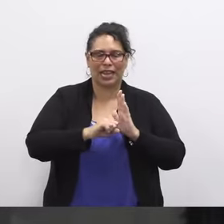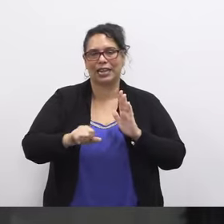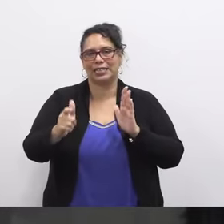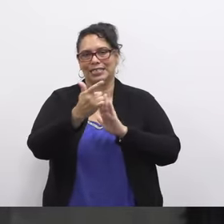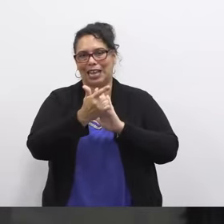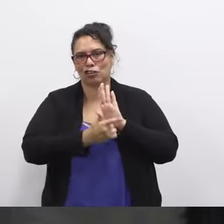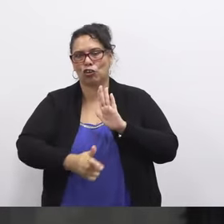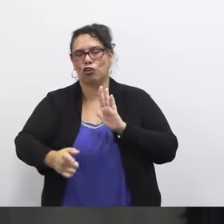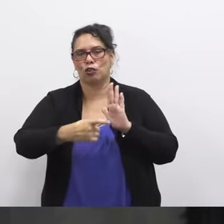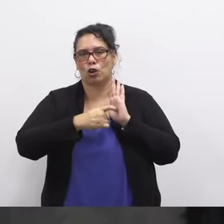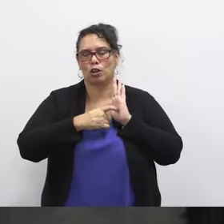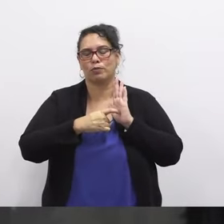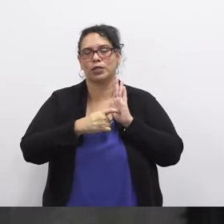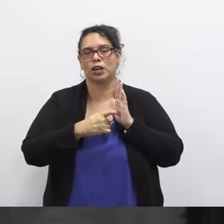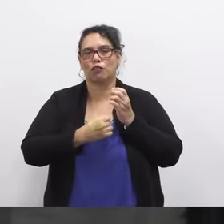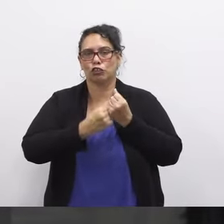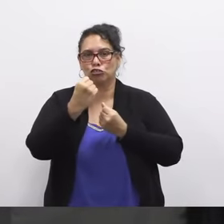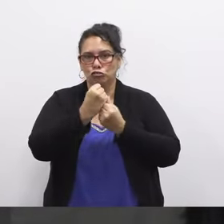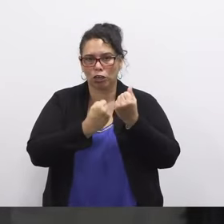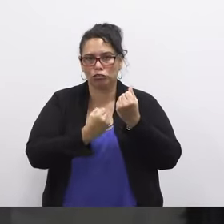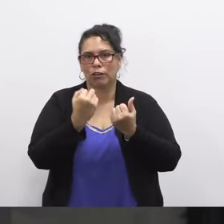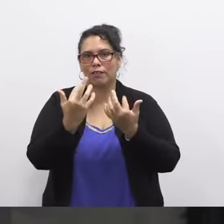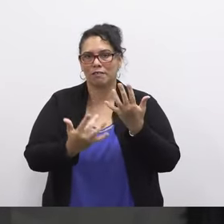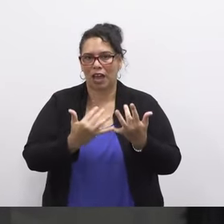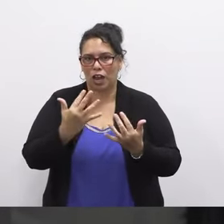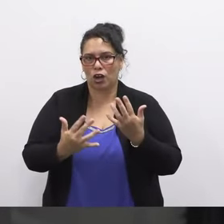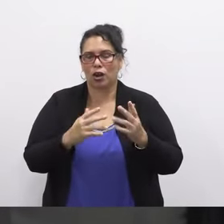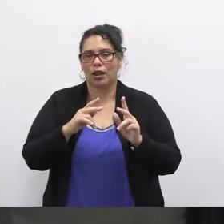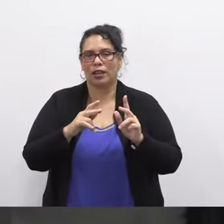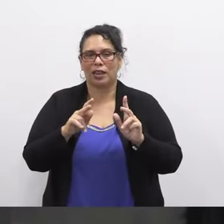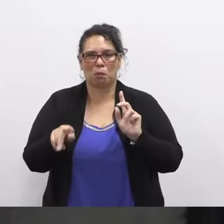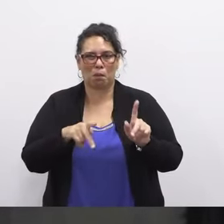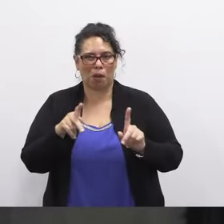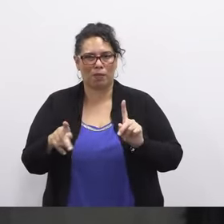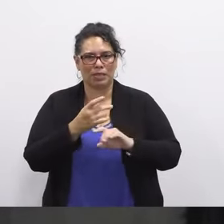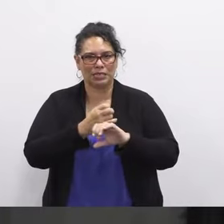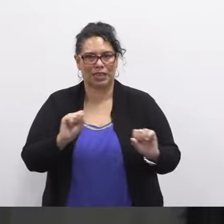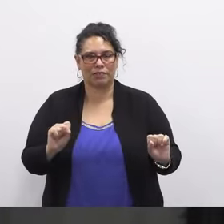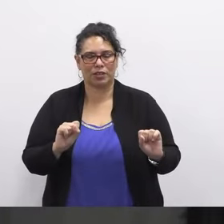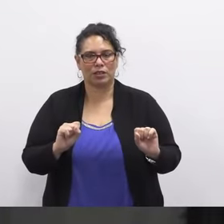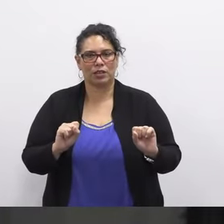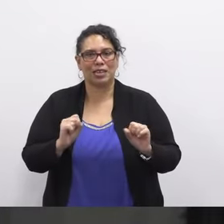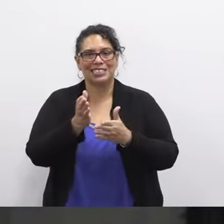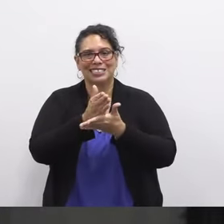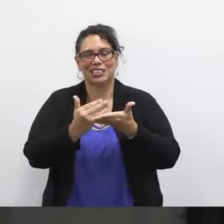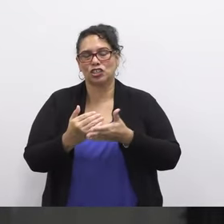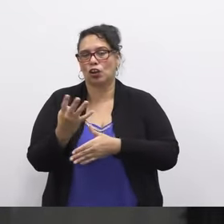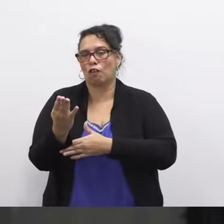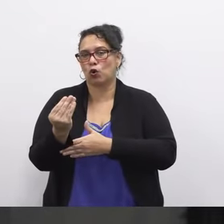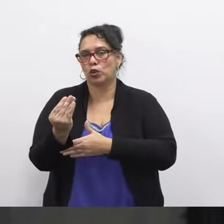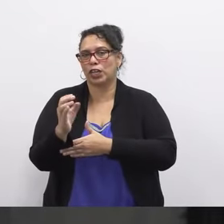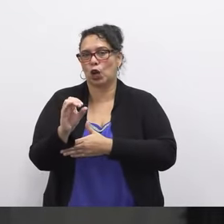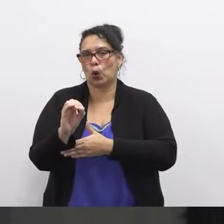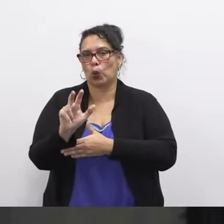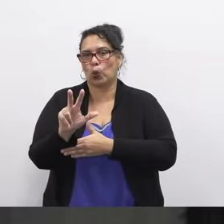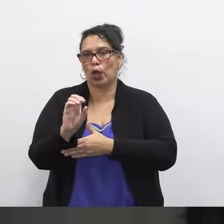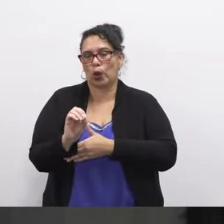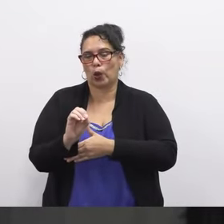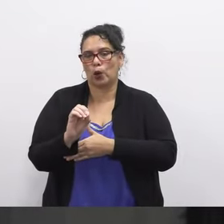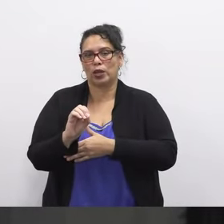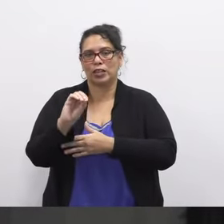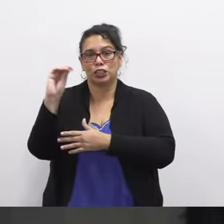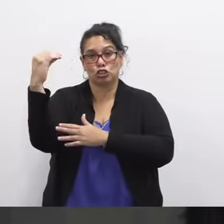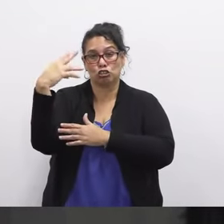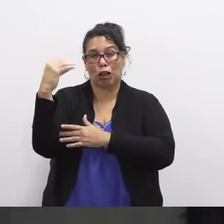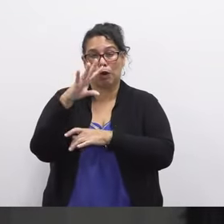for structure, fire, and public safety. There's also a section under 14030 that says shower locker areas